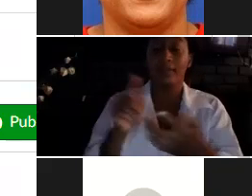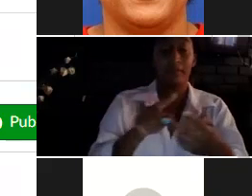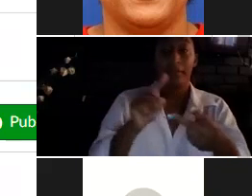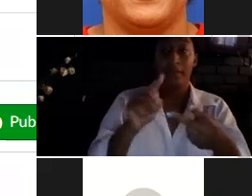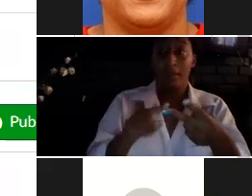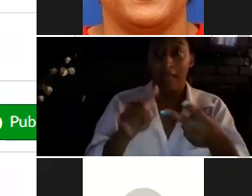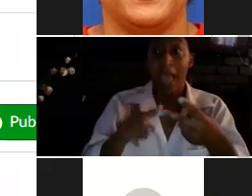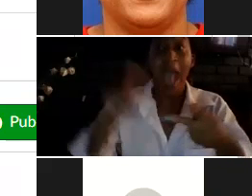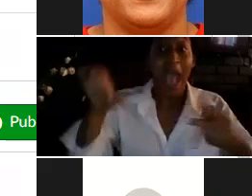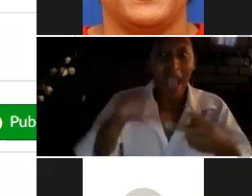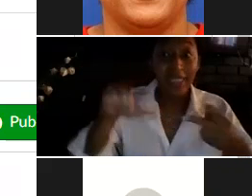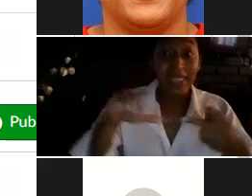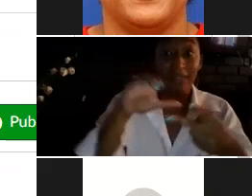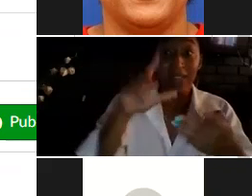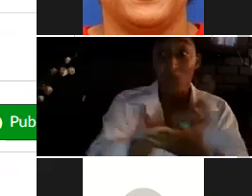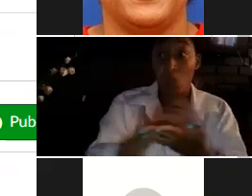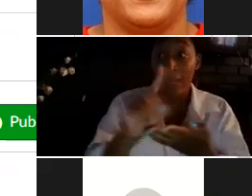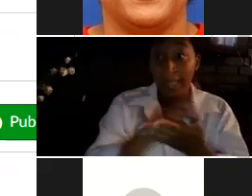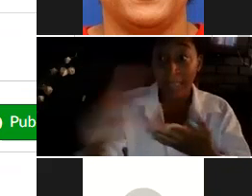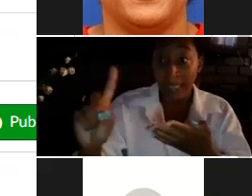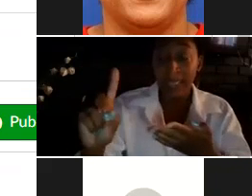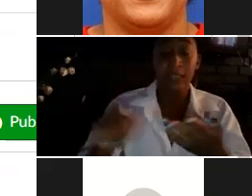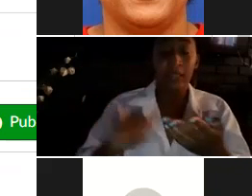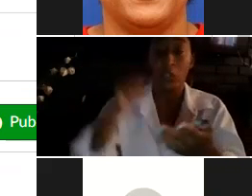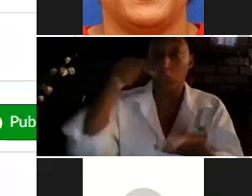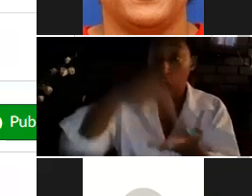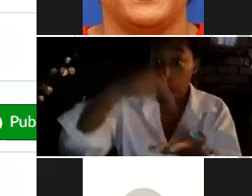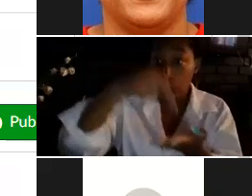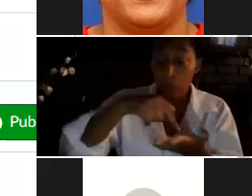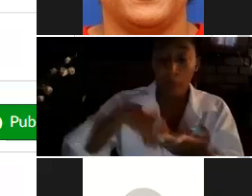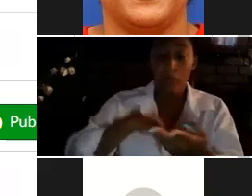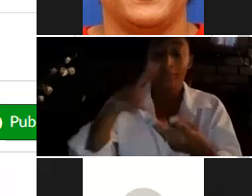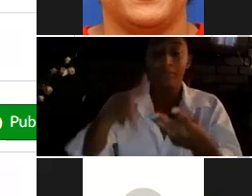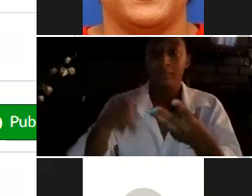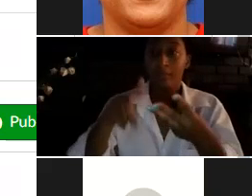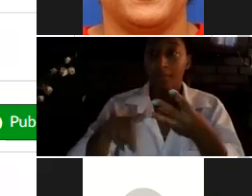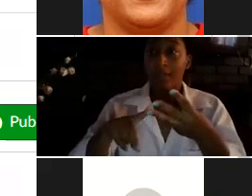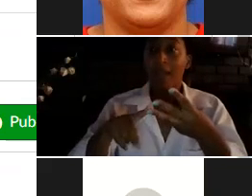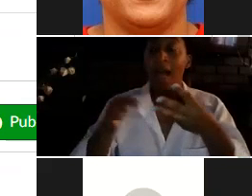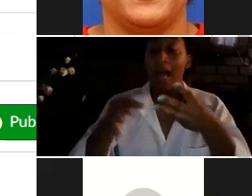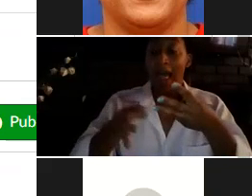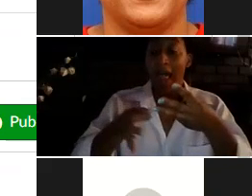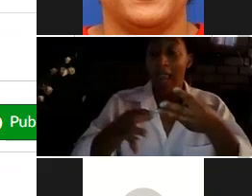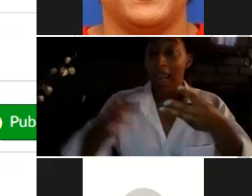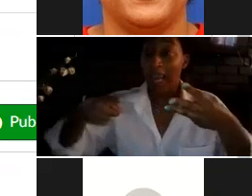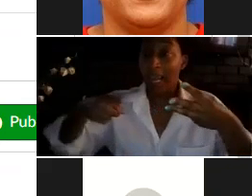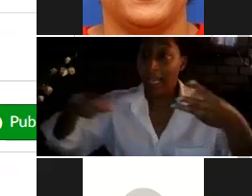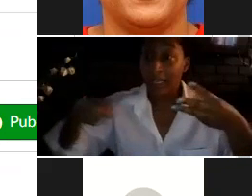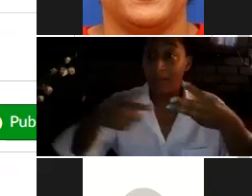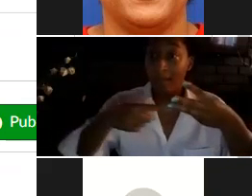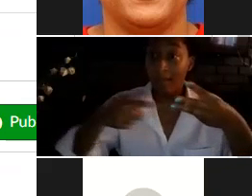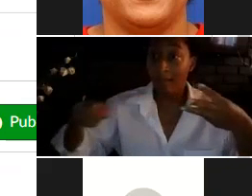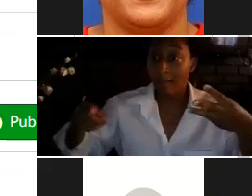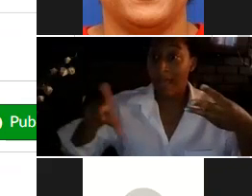with the links to the actual assignments and materials that relate to the topic